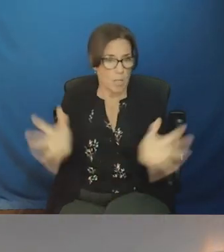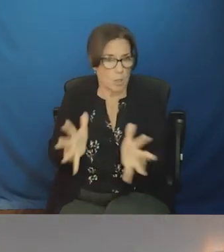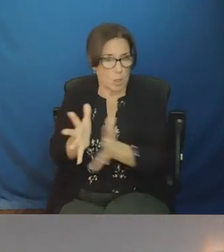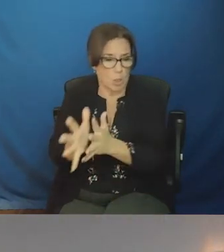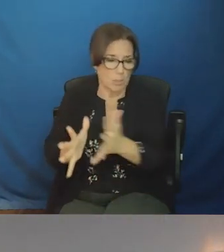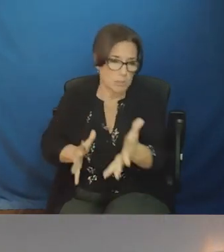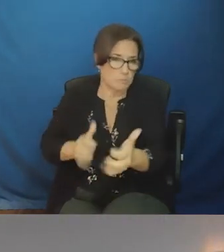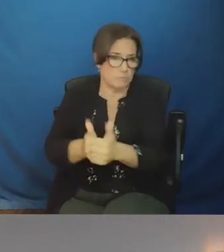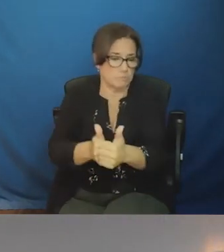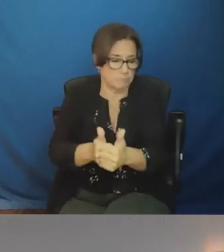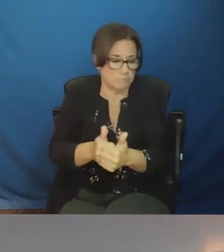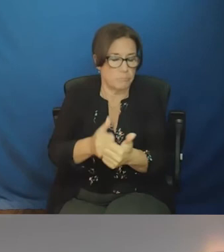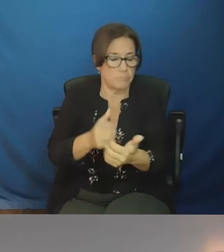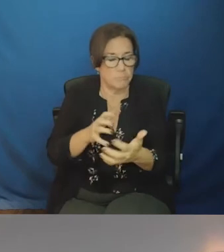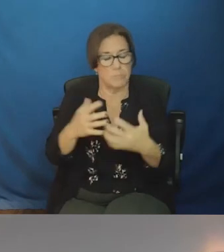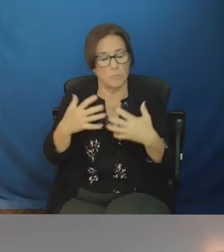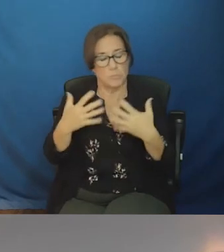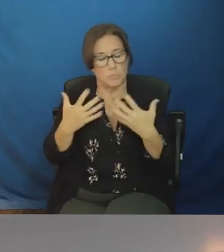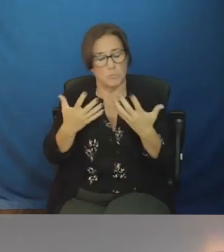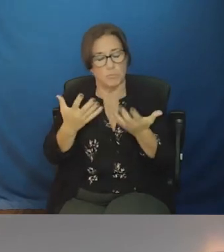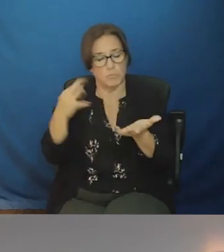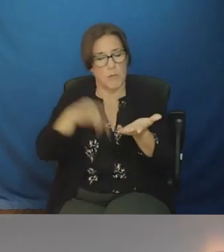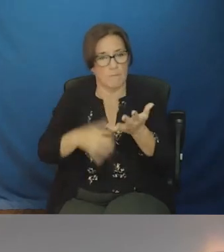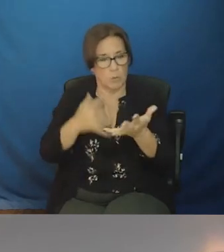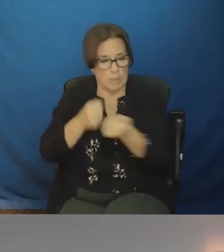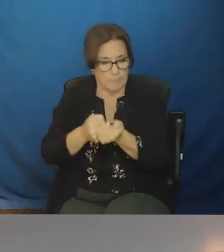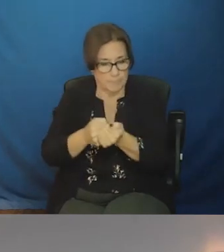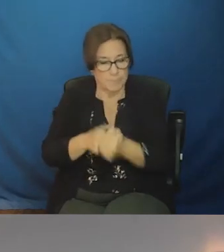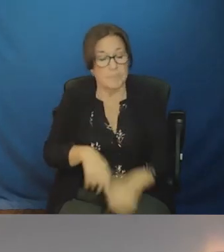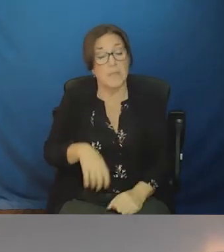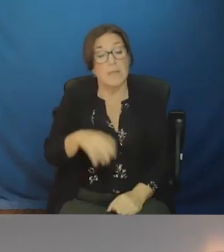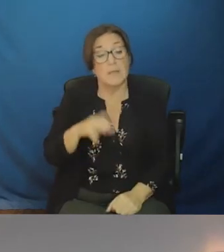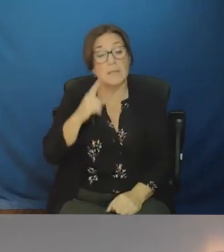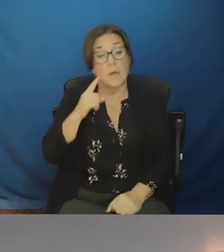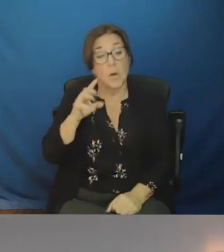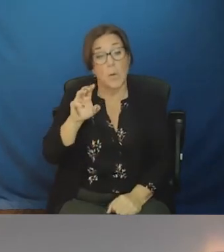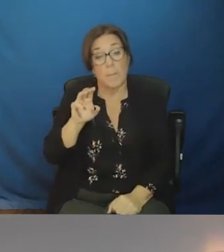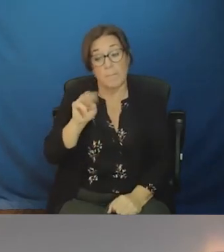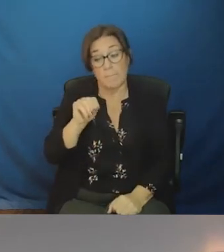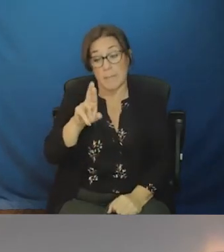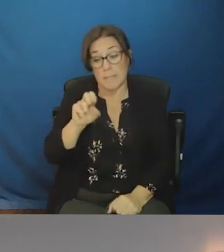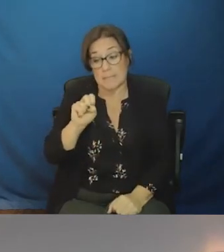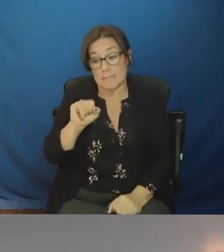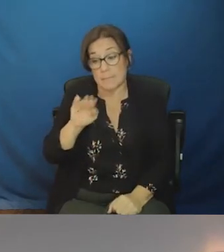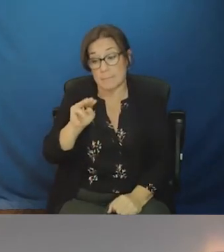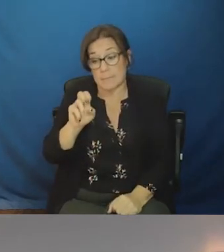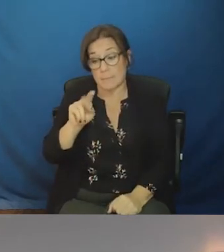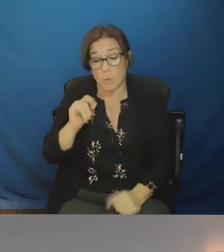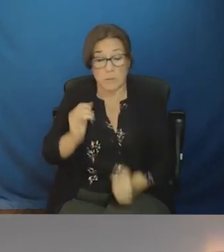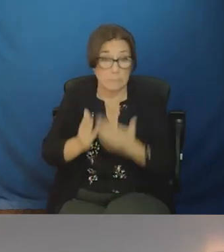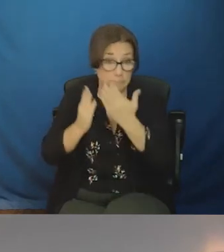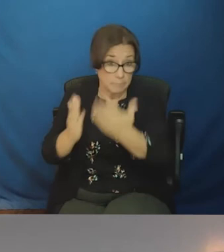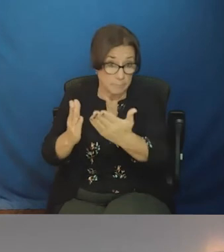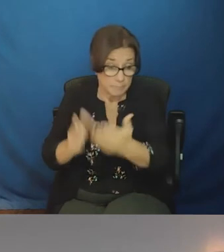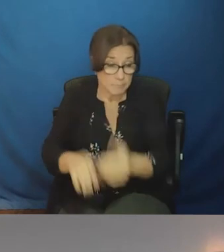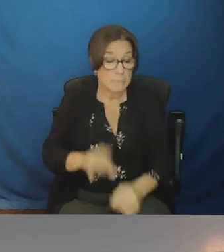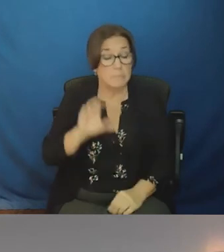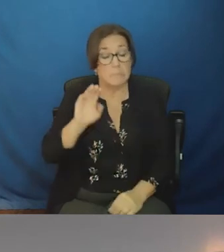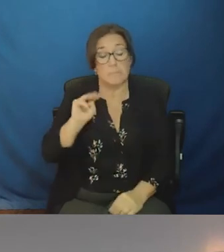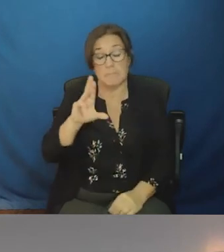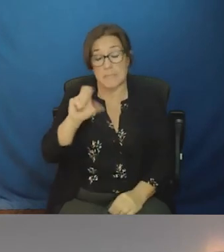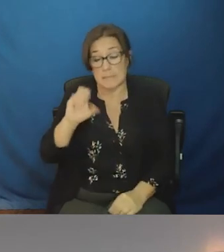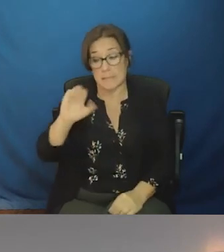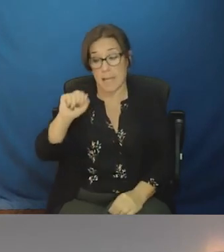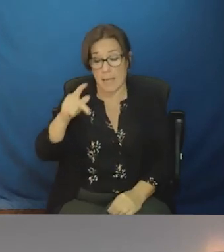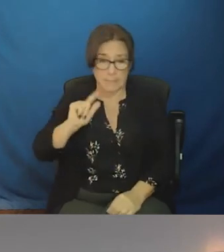a second. Thanks, Ms. Alvarez. So all in favor, signify by raising your hand and saying aye. Aye.